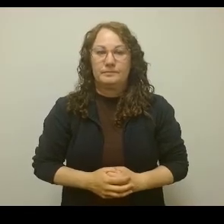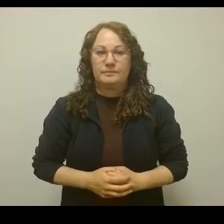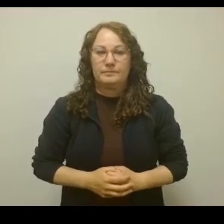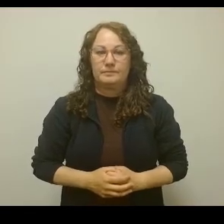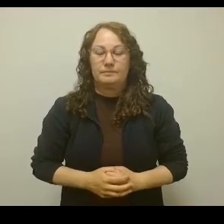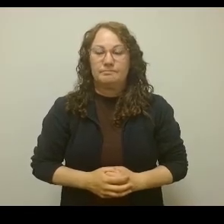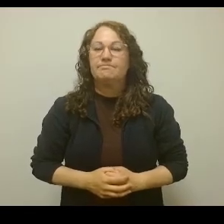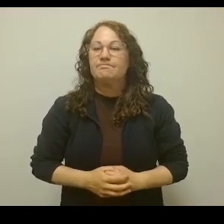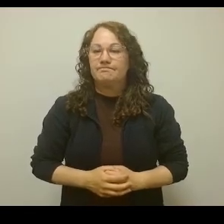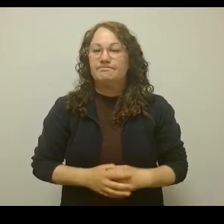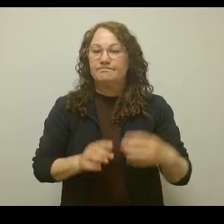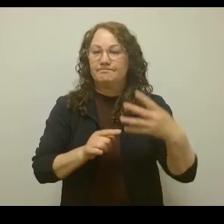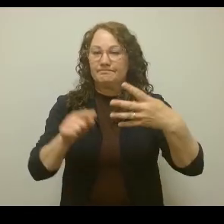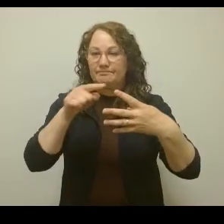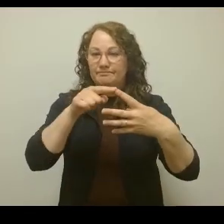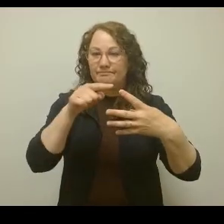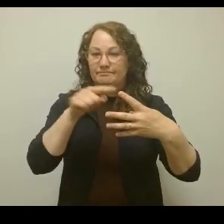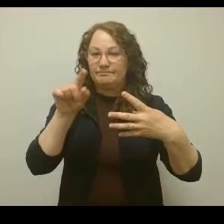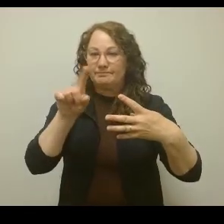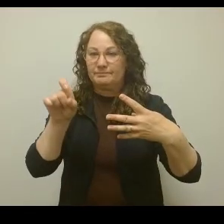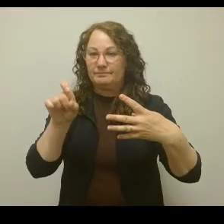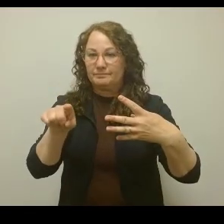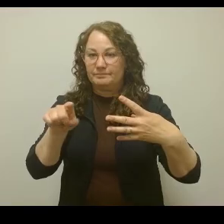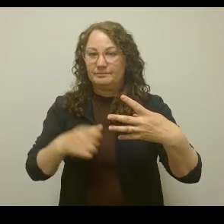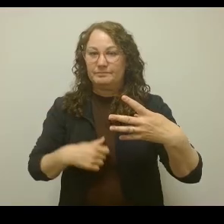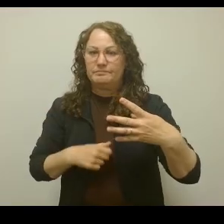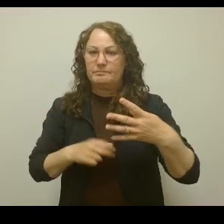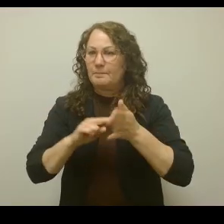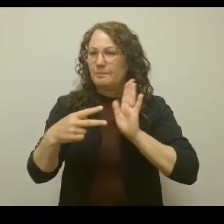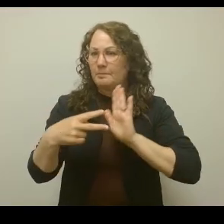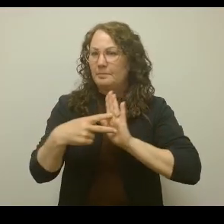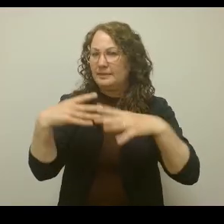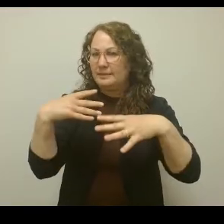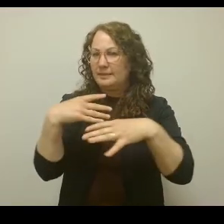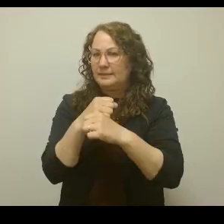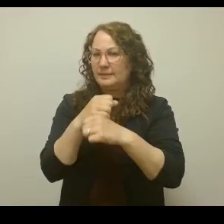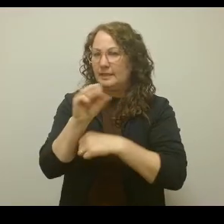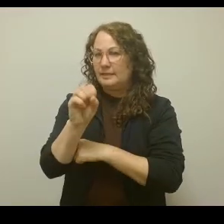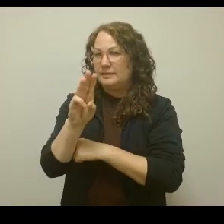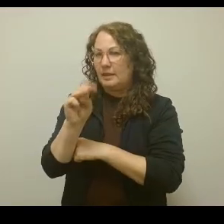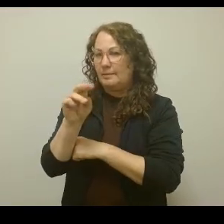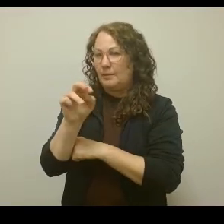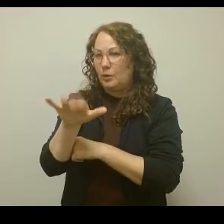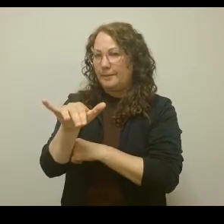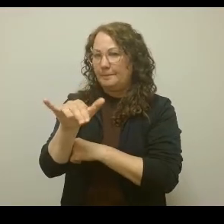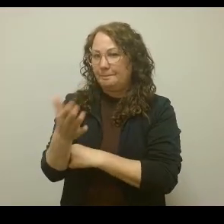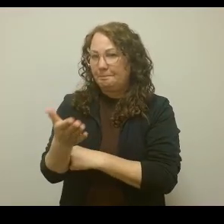So let's look at the first question. What is a summary?